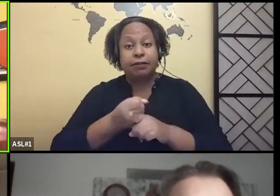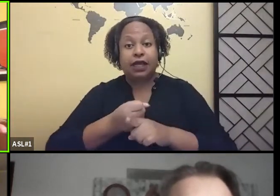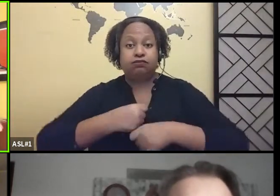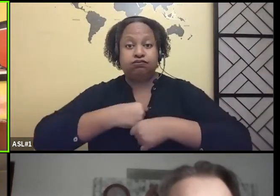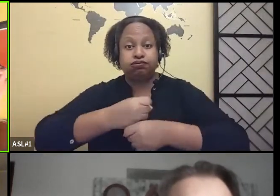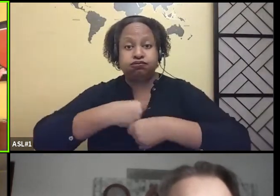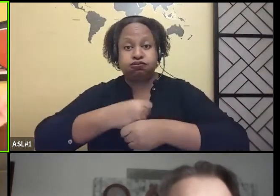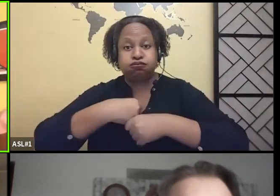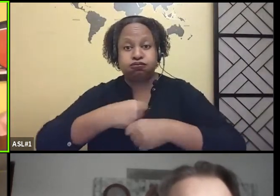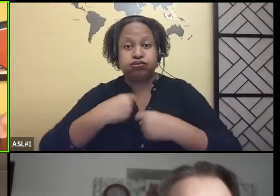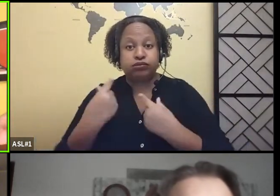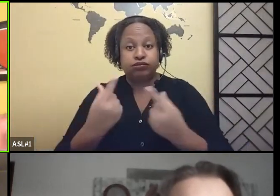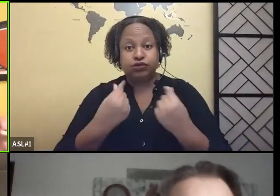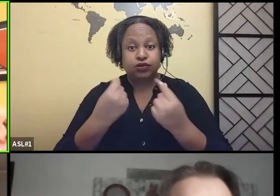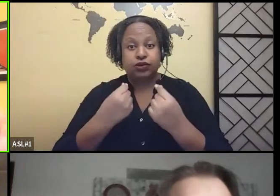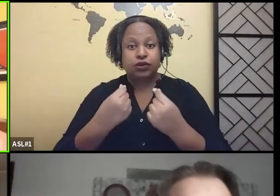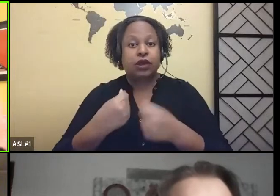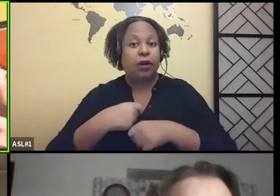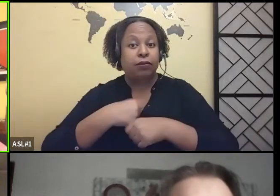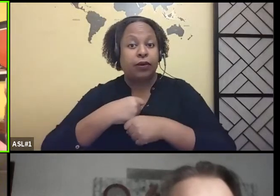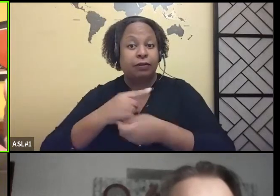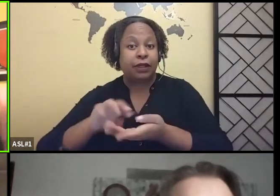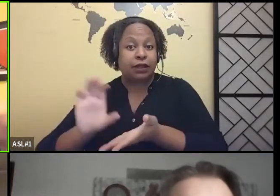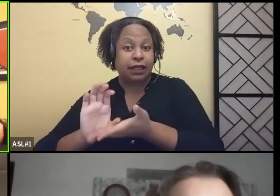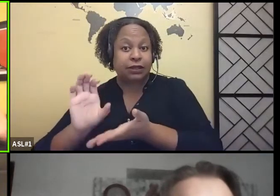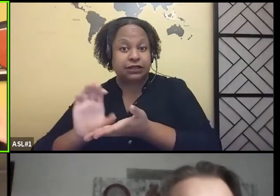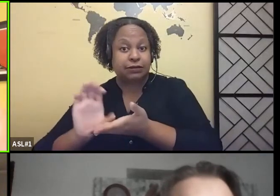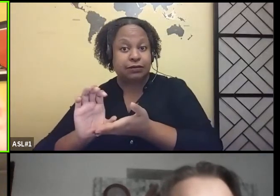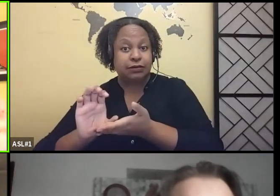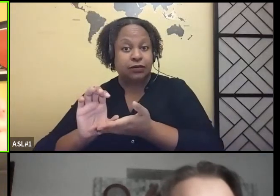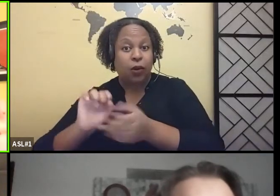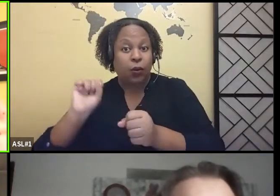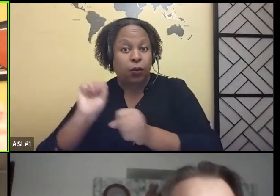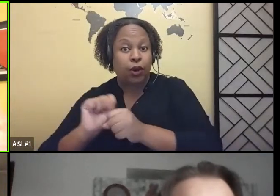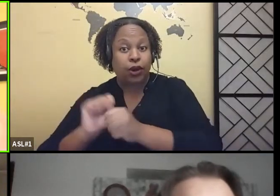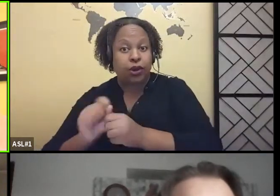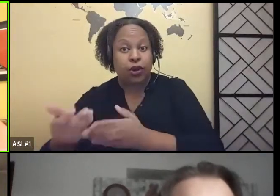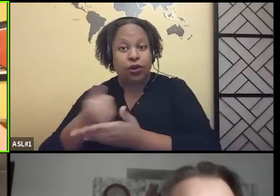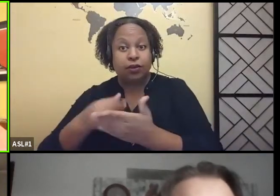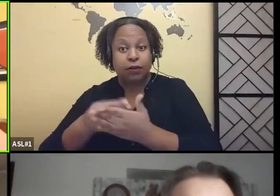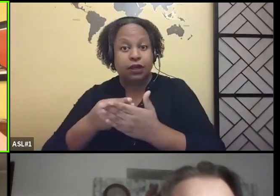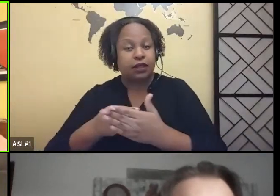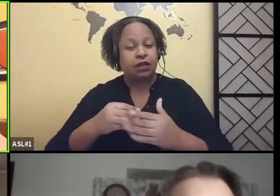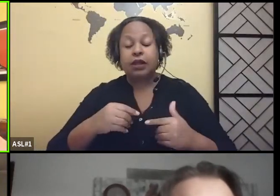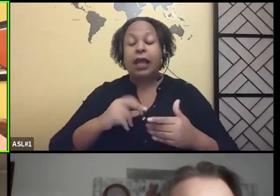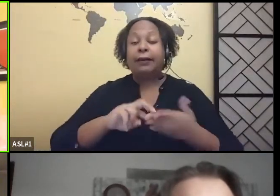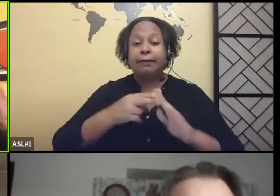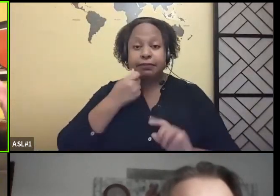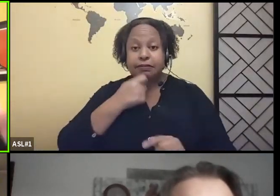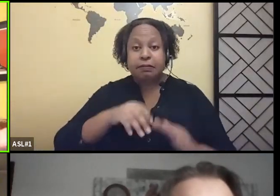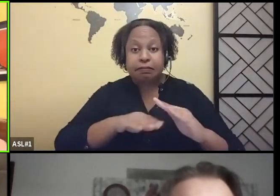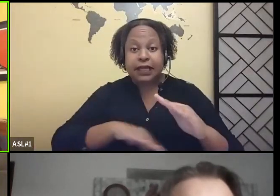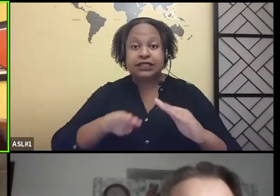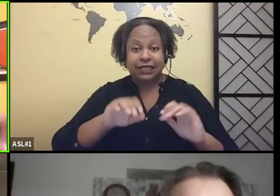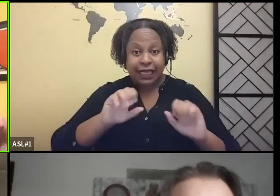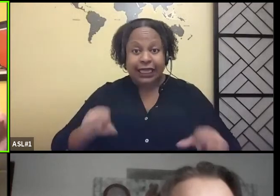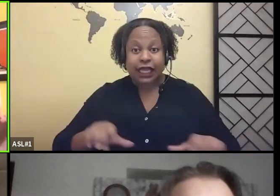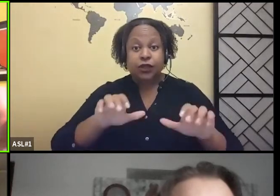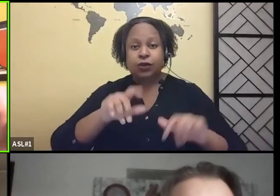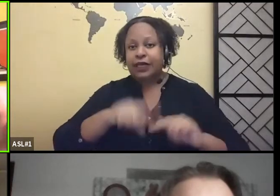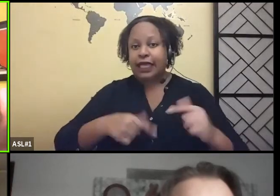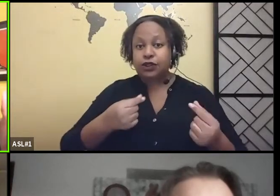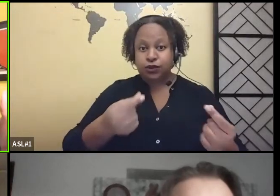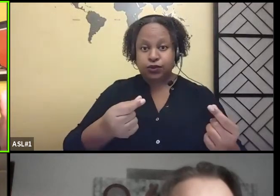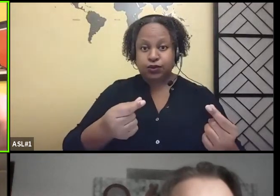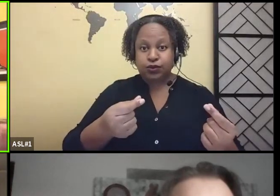don't mean productivity in the capitalist sense, I mean productivity, what we can do. And so infrastructure speeds